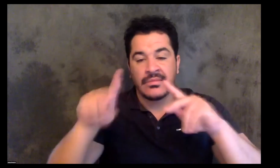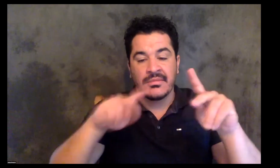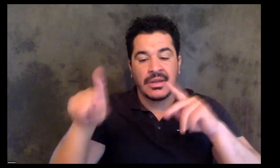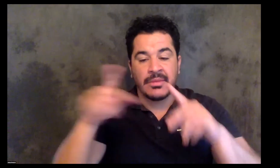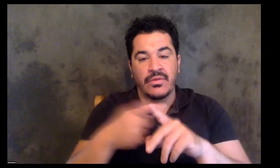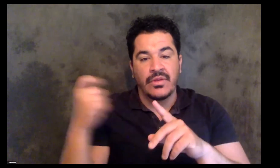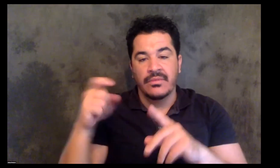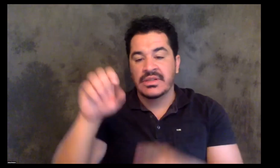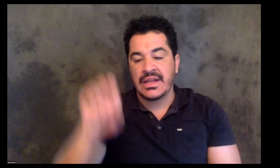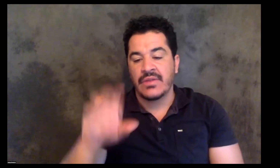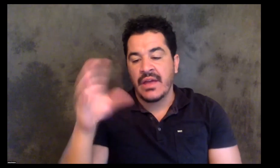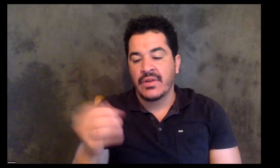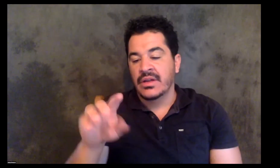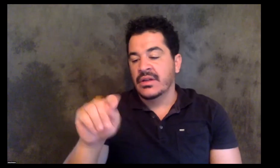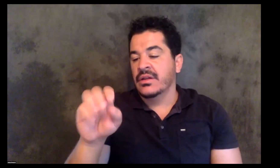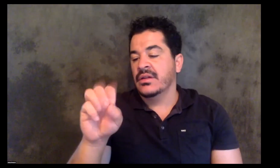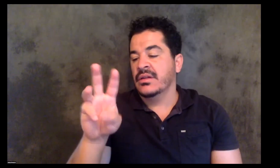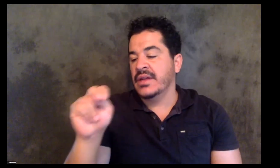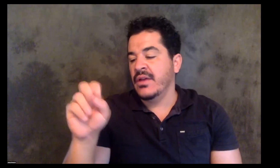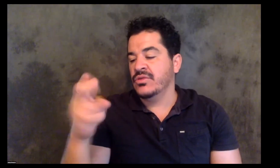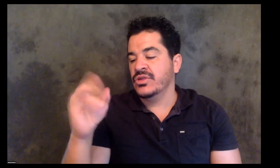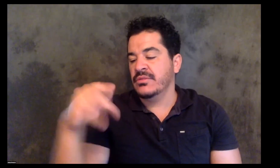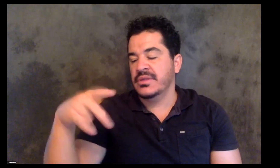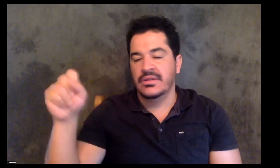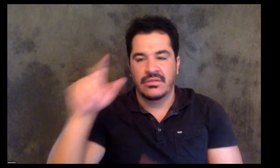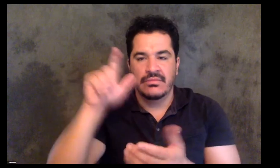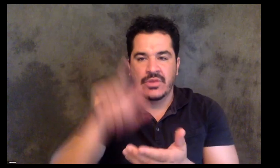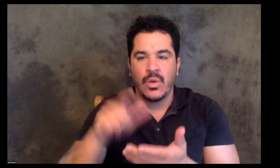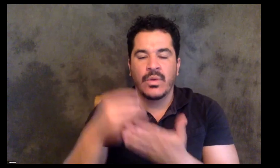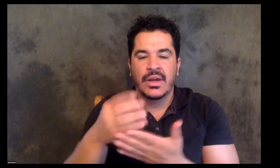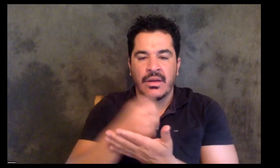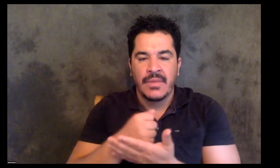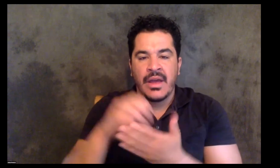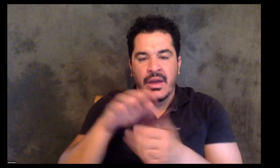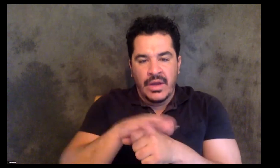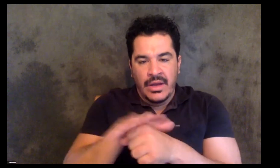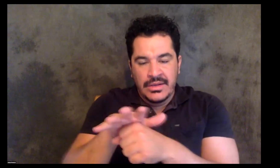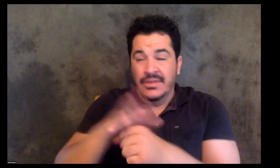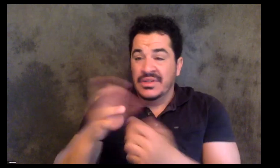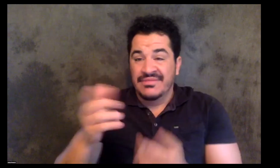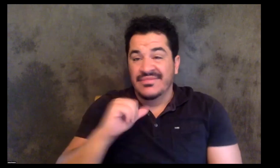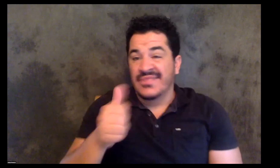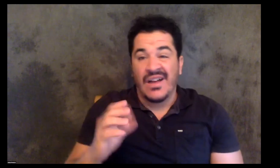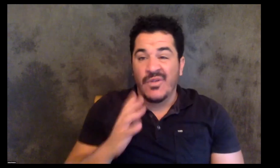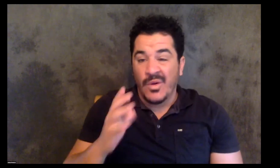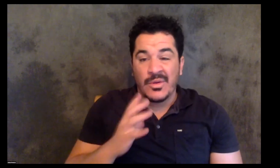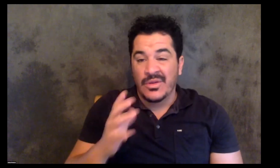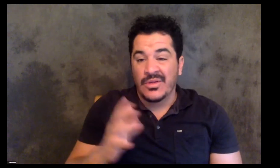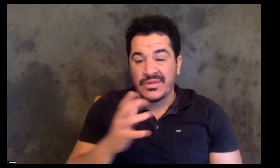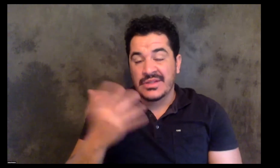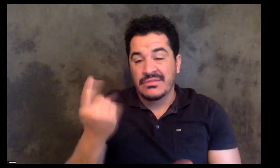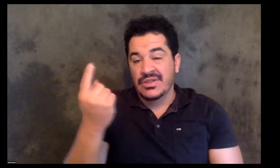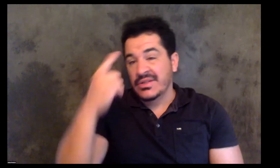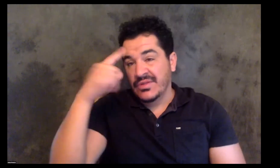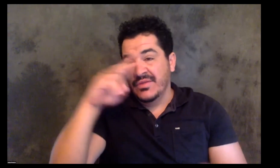low-income areas just outside of the city, and come to the beach. It was very informal. It was all designed for fun. We had 1 or 2 unemployed people from the community who used to come with